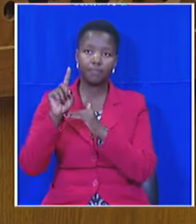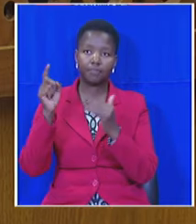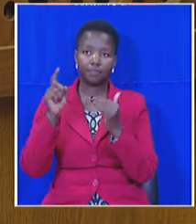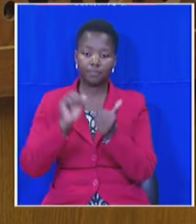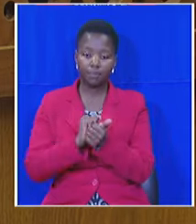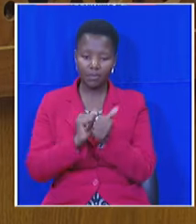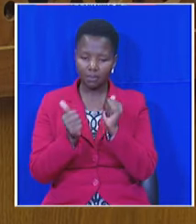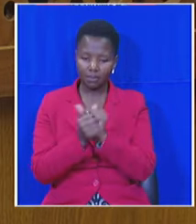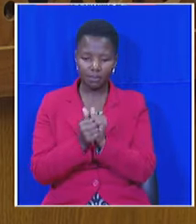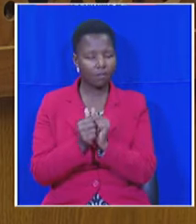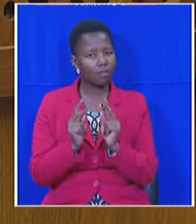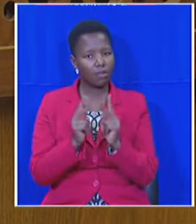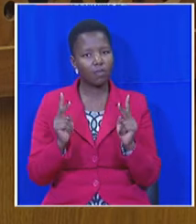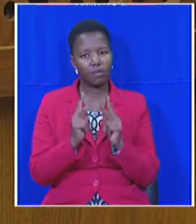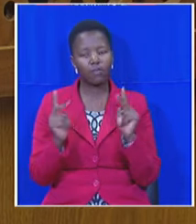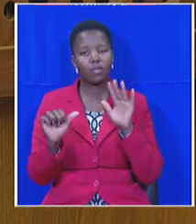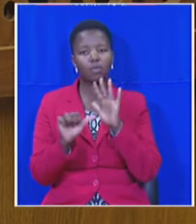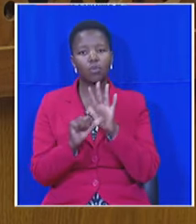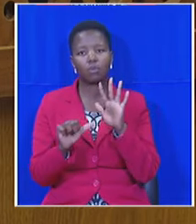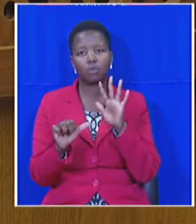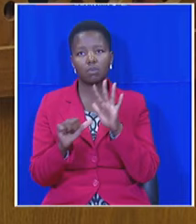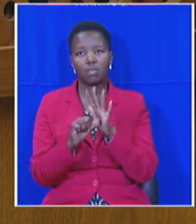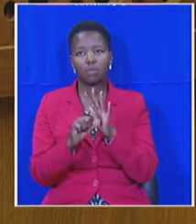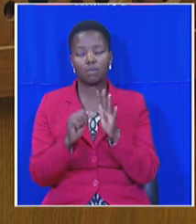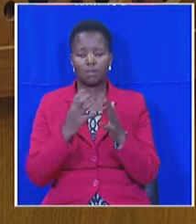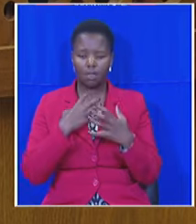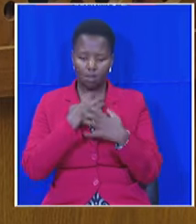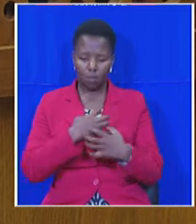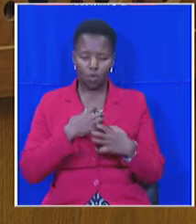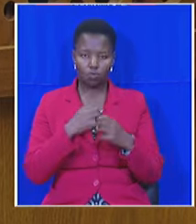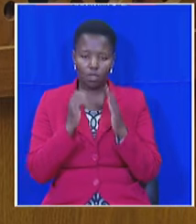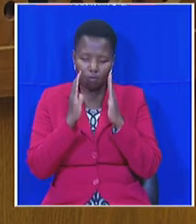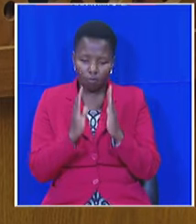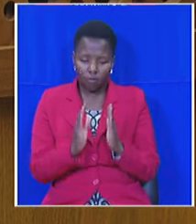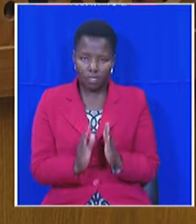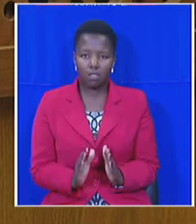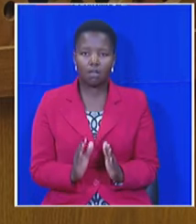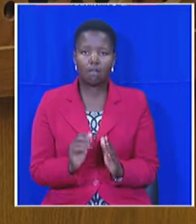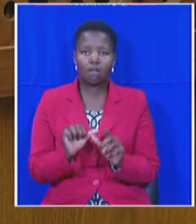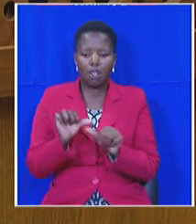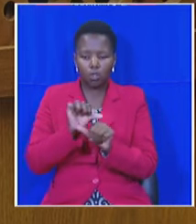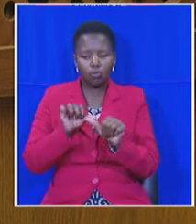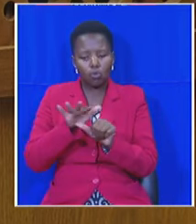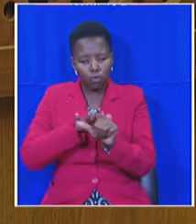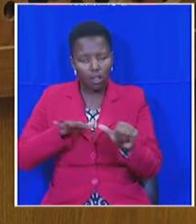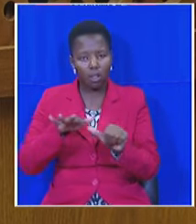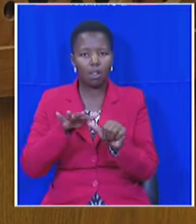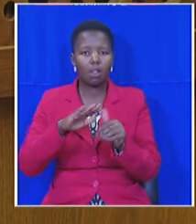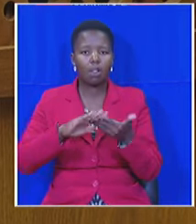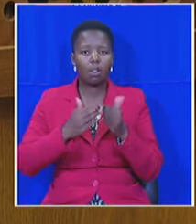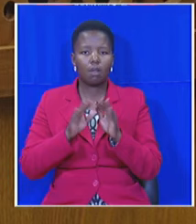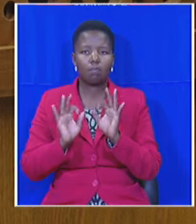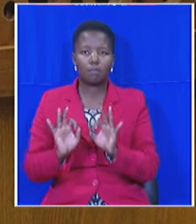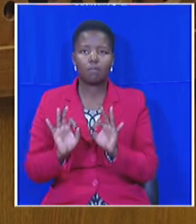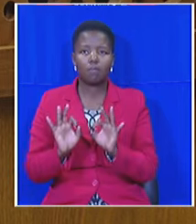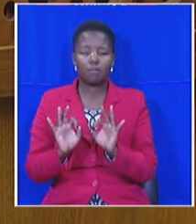critical role in the emotional, physical, and social well-being of the nation. It